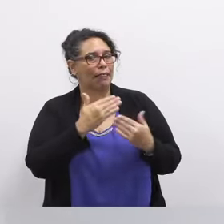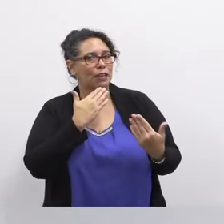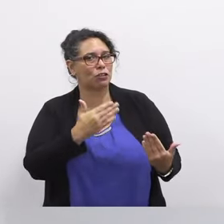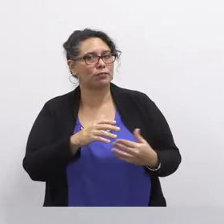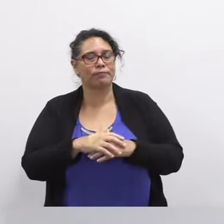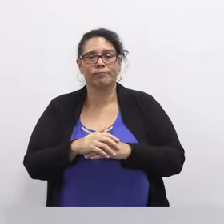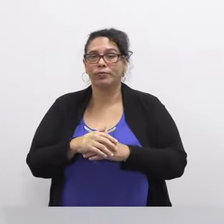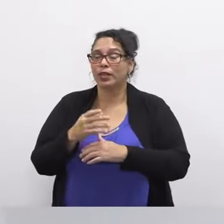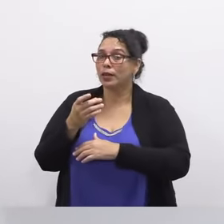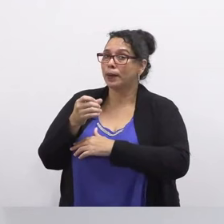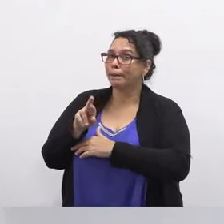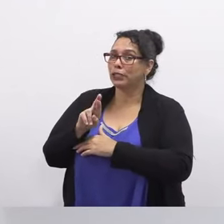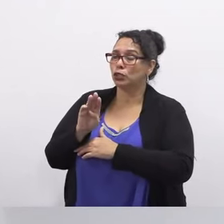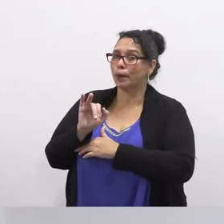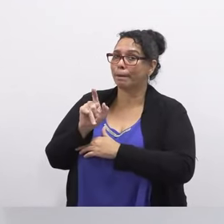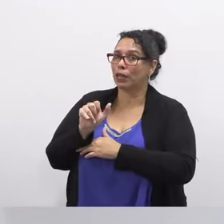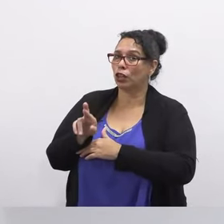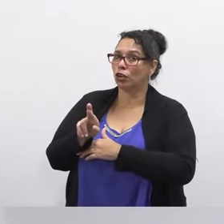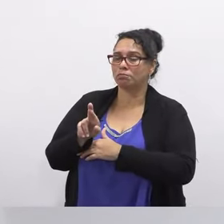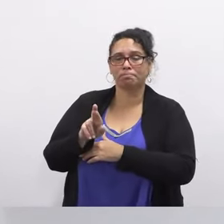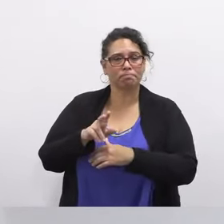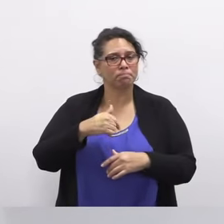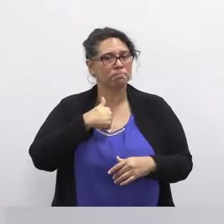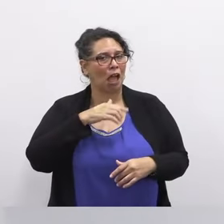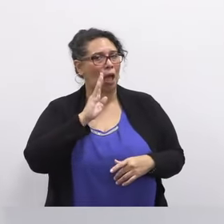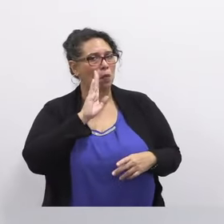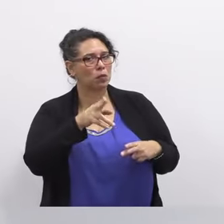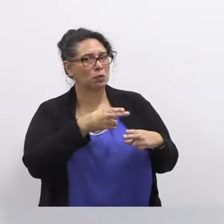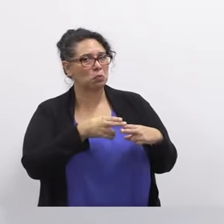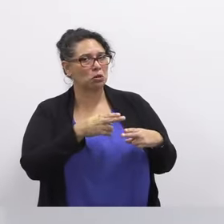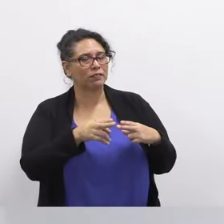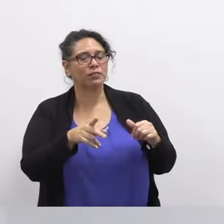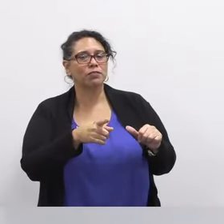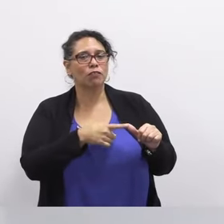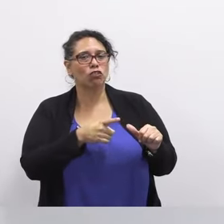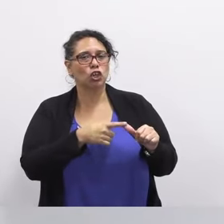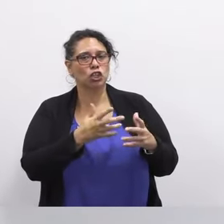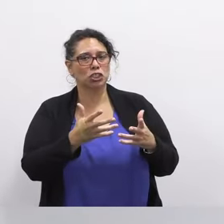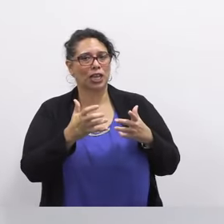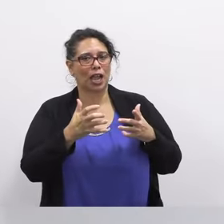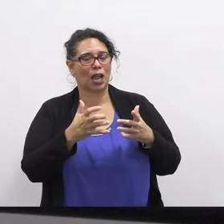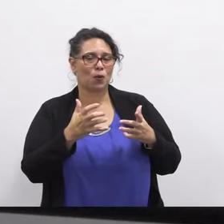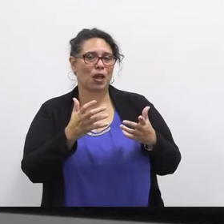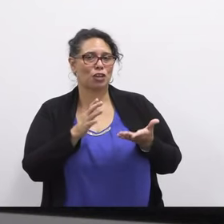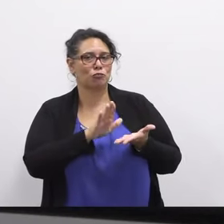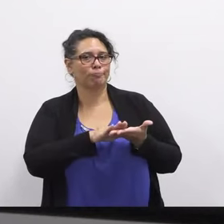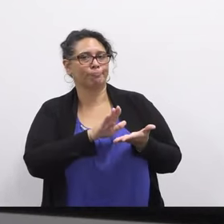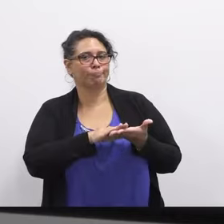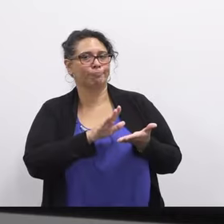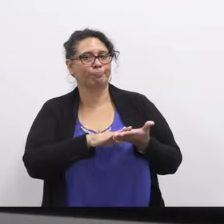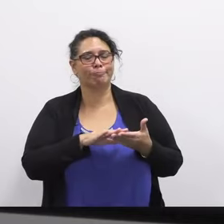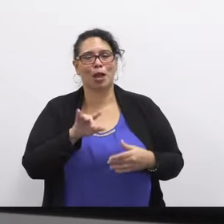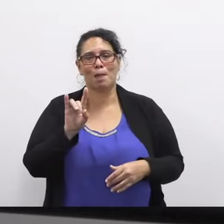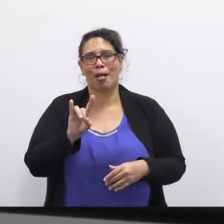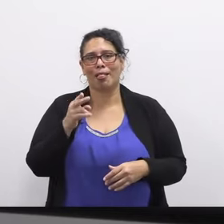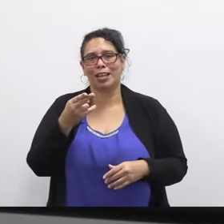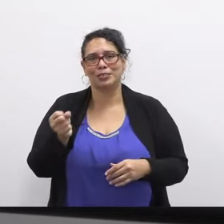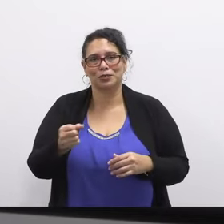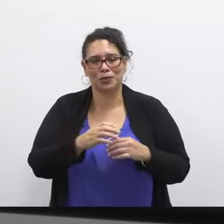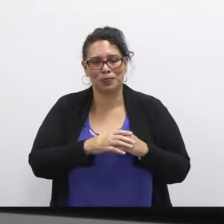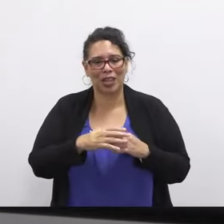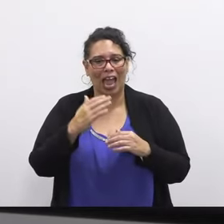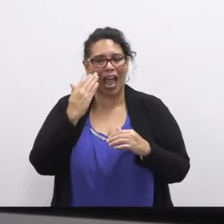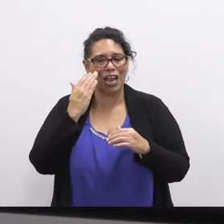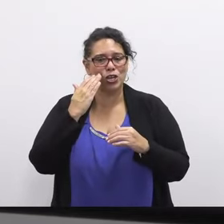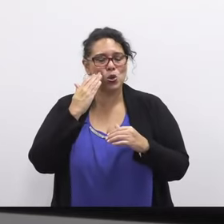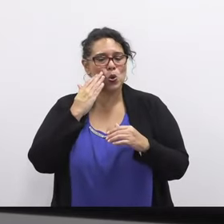I'll be brief. First, I just wanted to send out a shout out to Pauley High School. I know that they